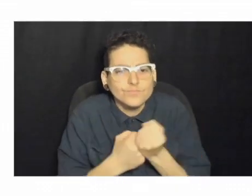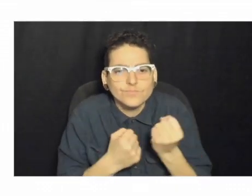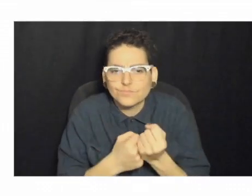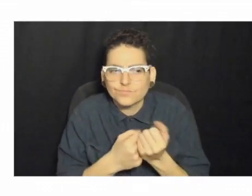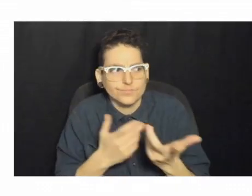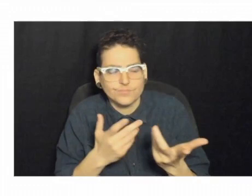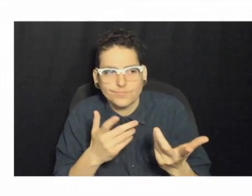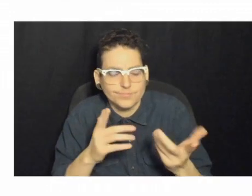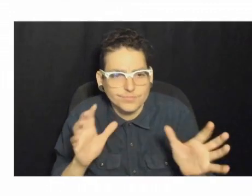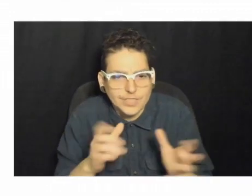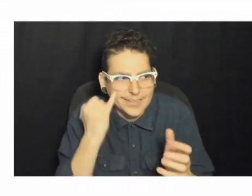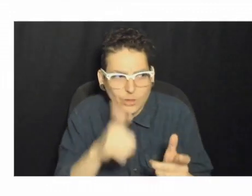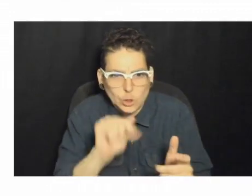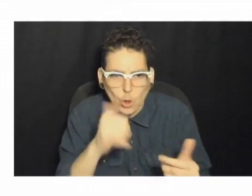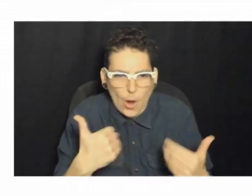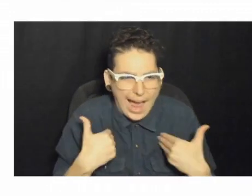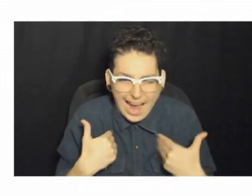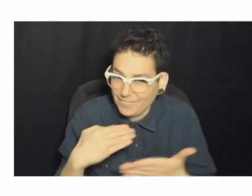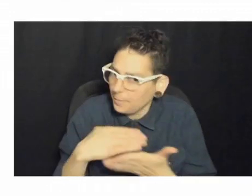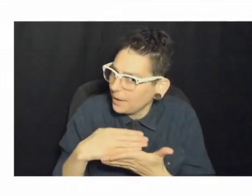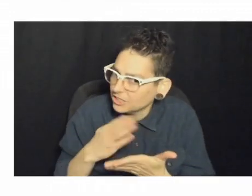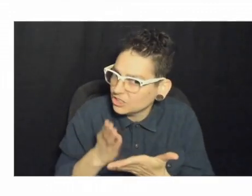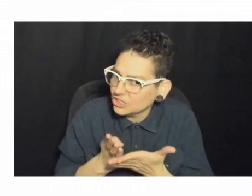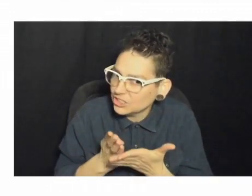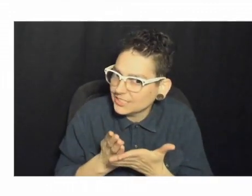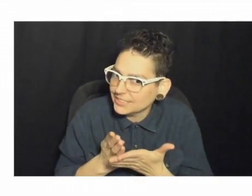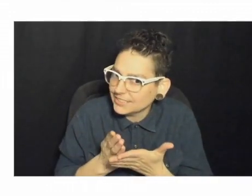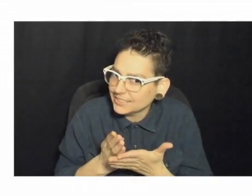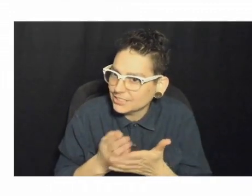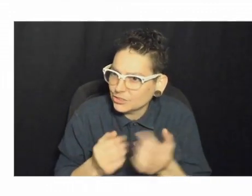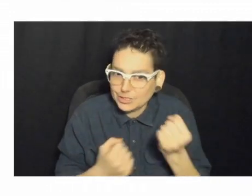And I come from a healthcare quality